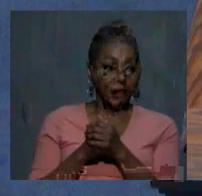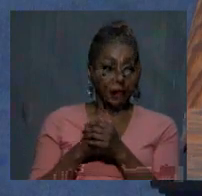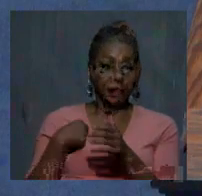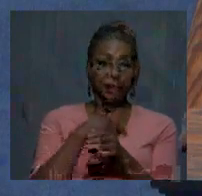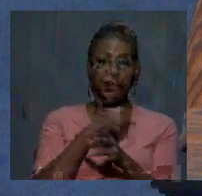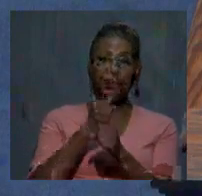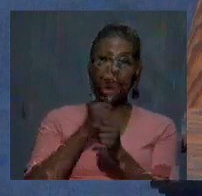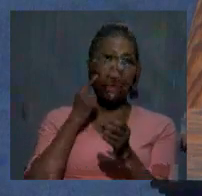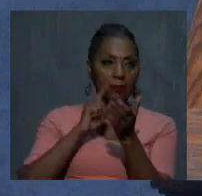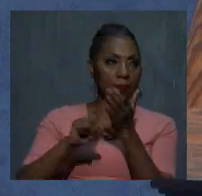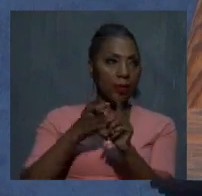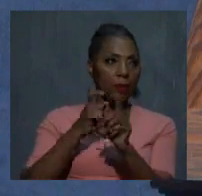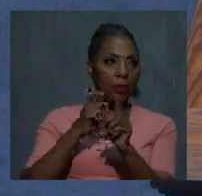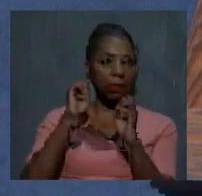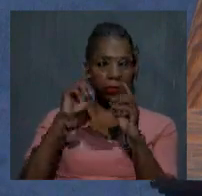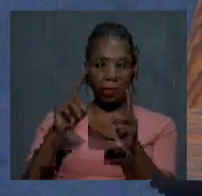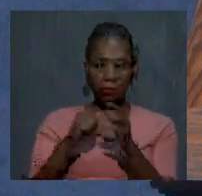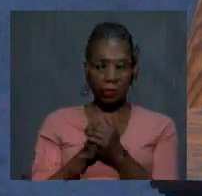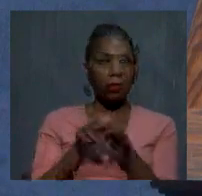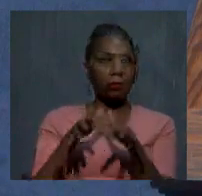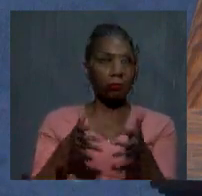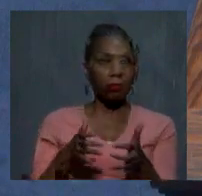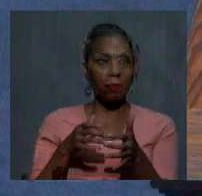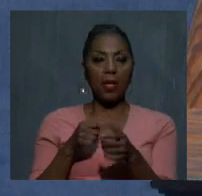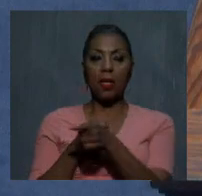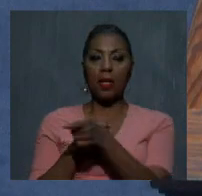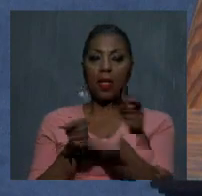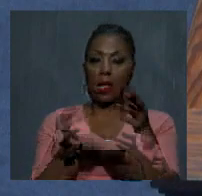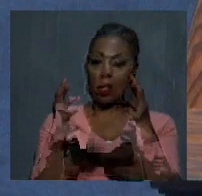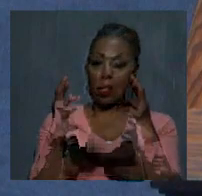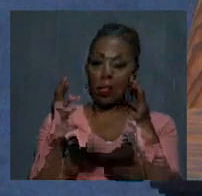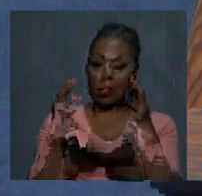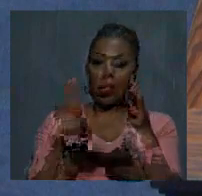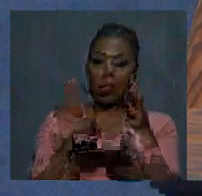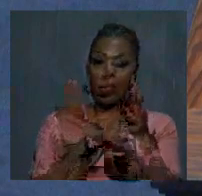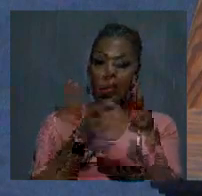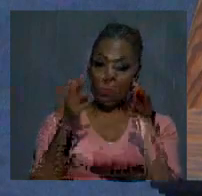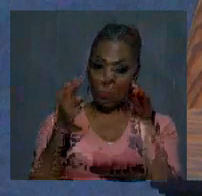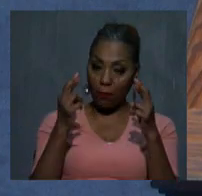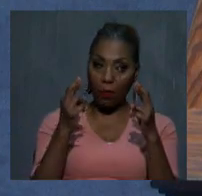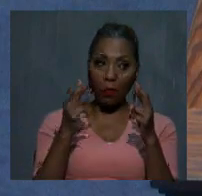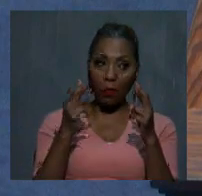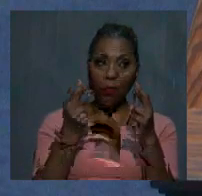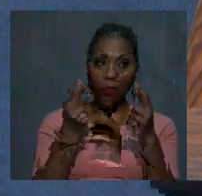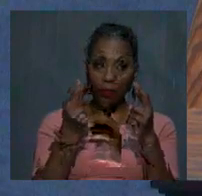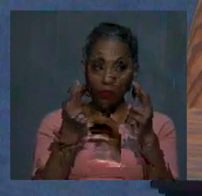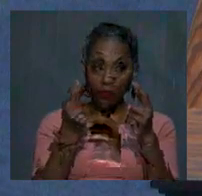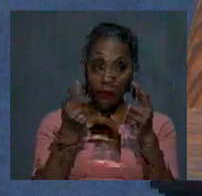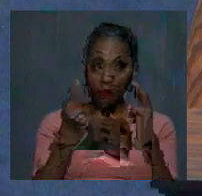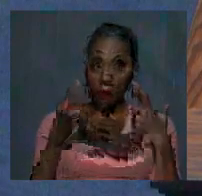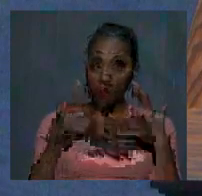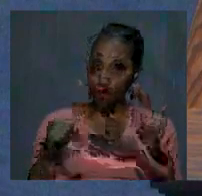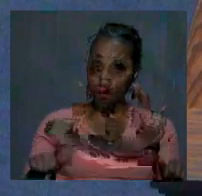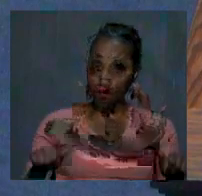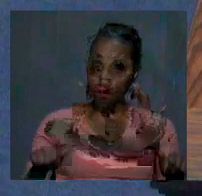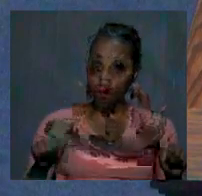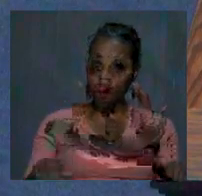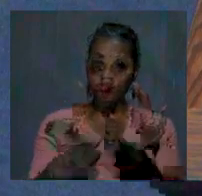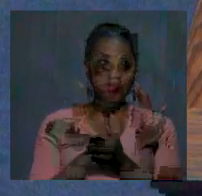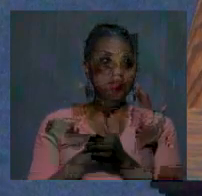from the education and their role that they're strong